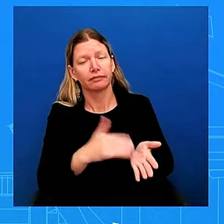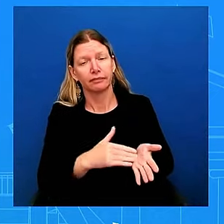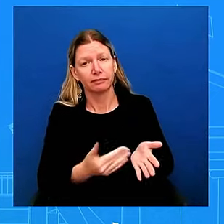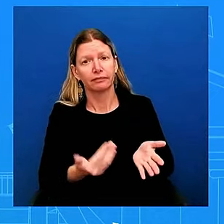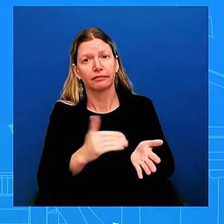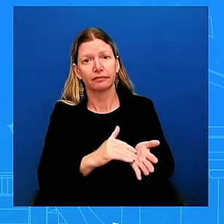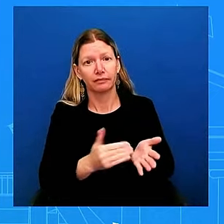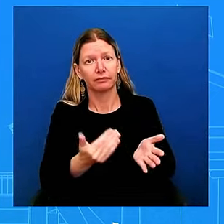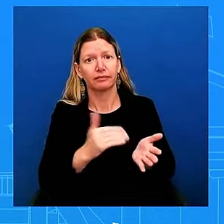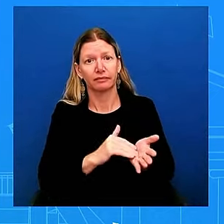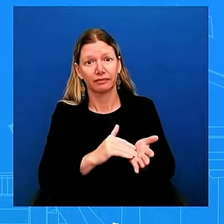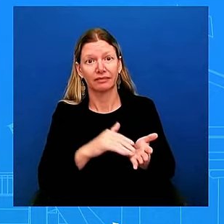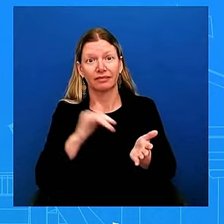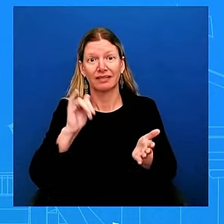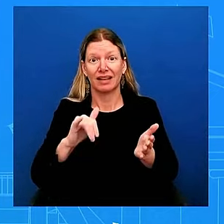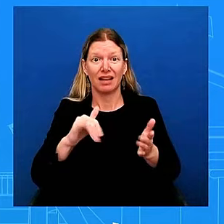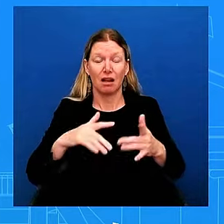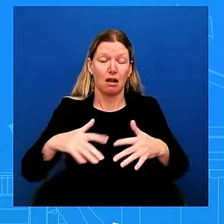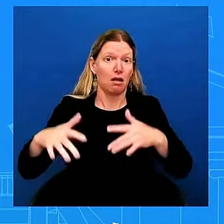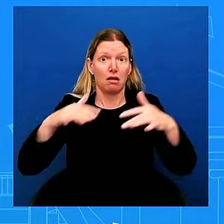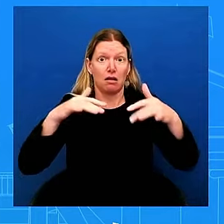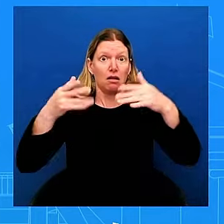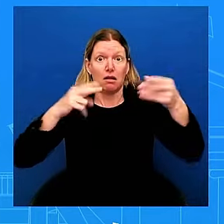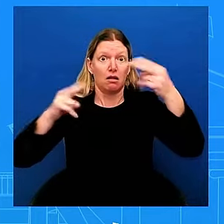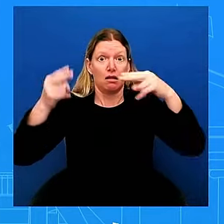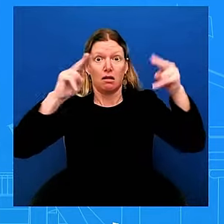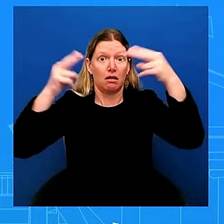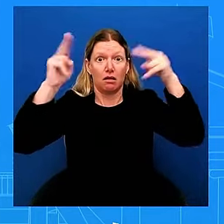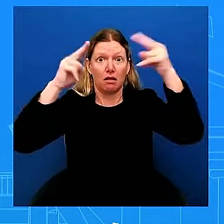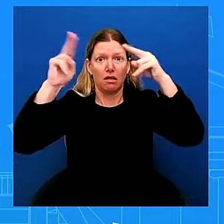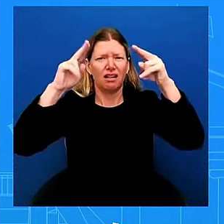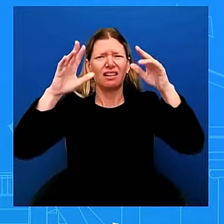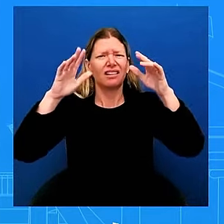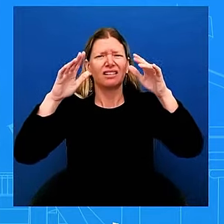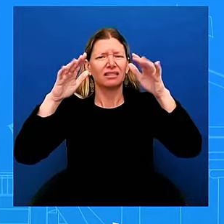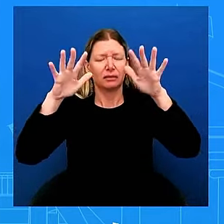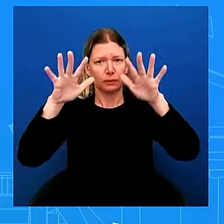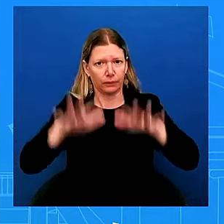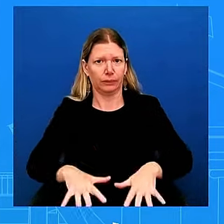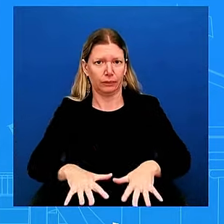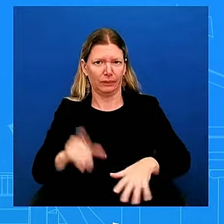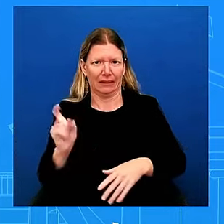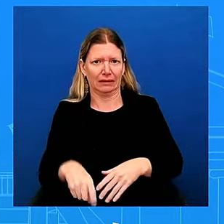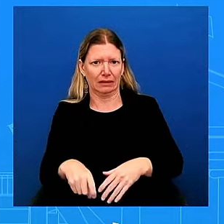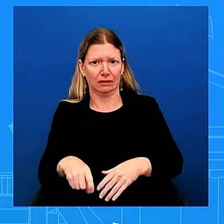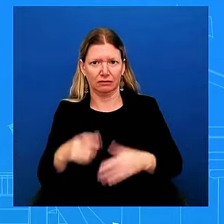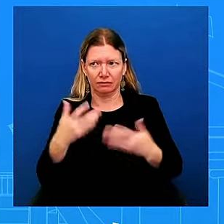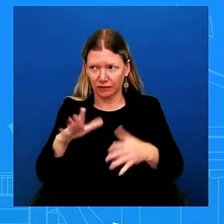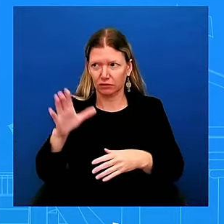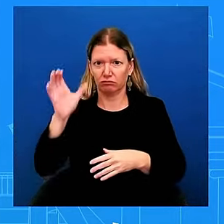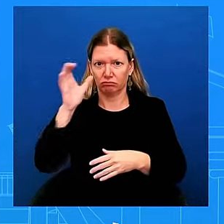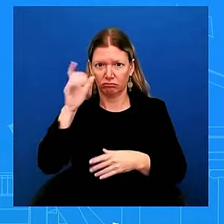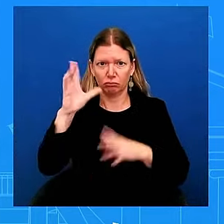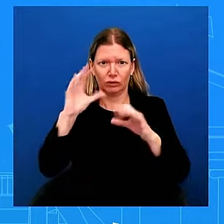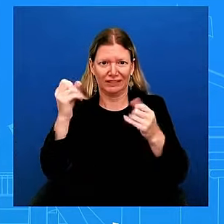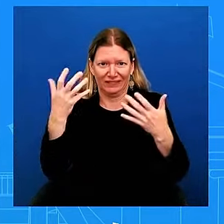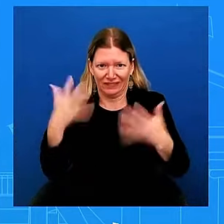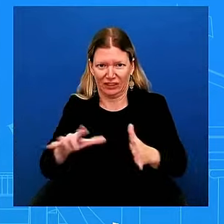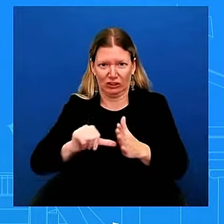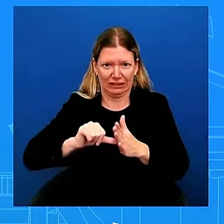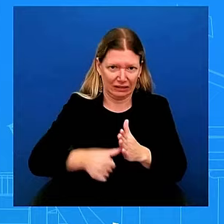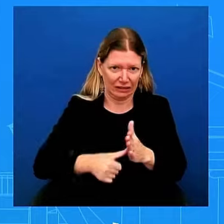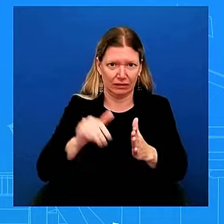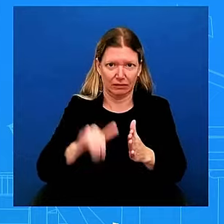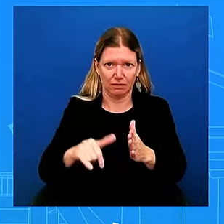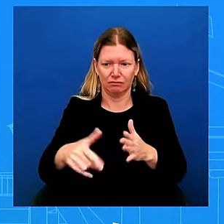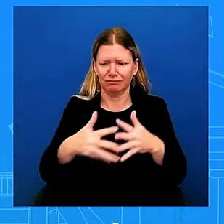president. There's no place in America for violence. It is important that we are really clear about that. We do not know. We do not have the